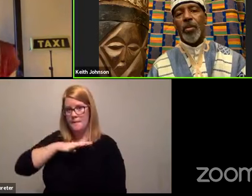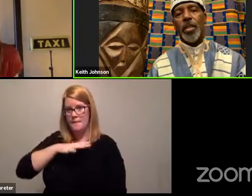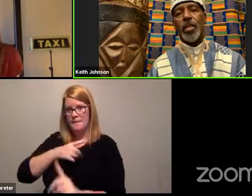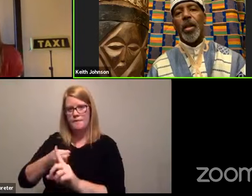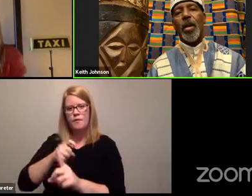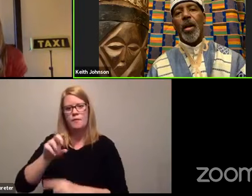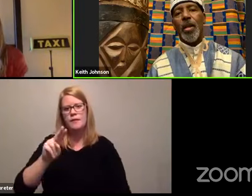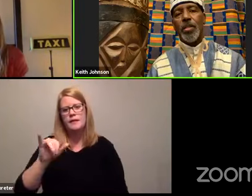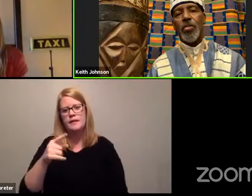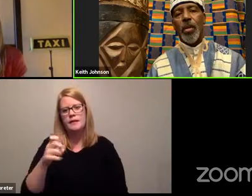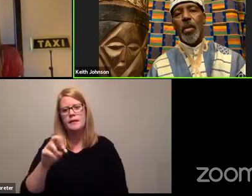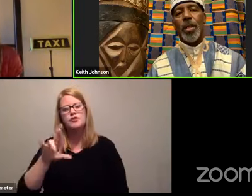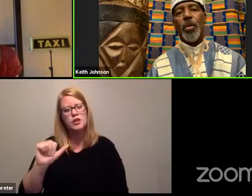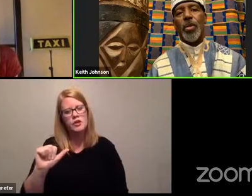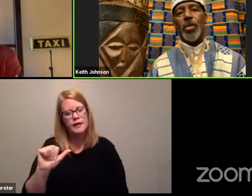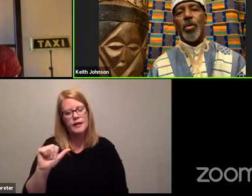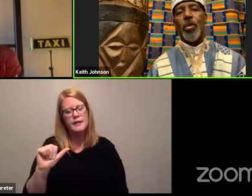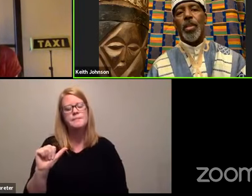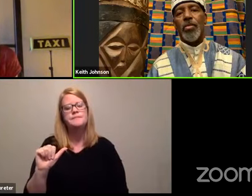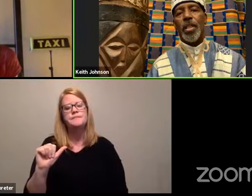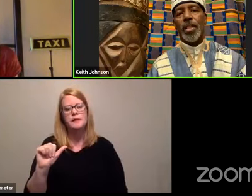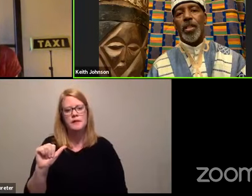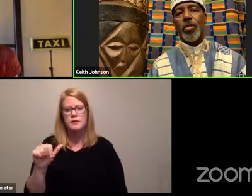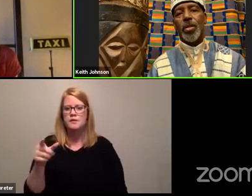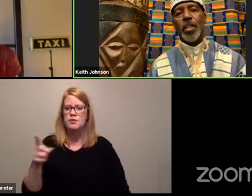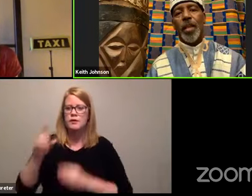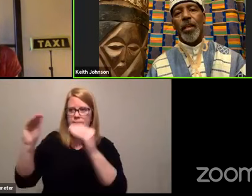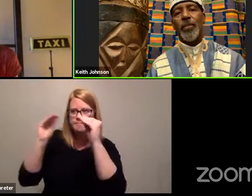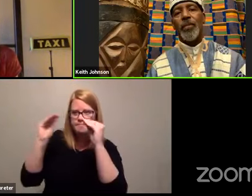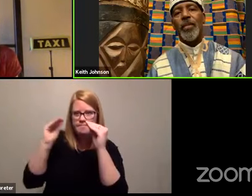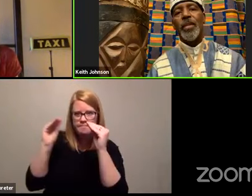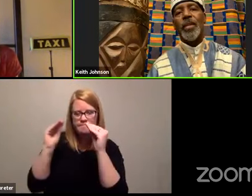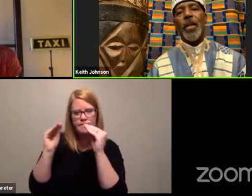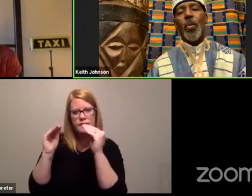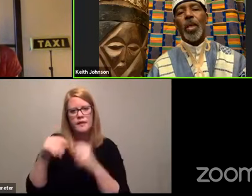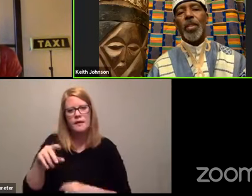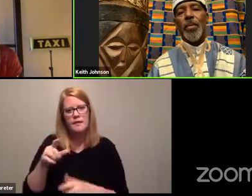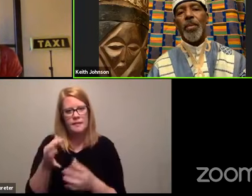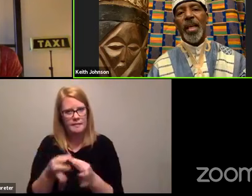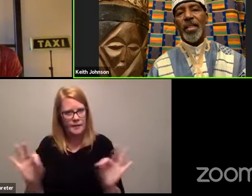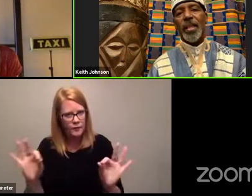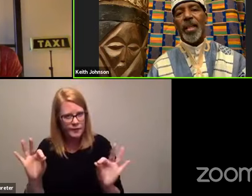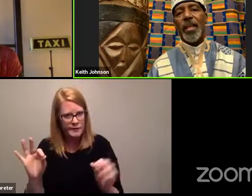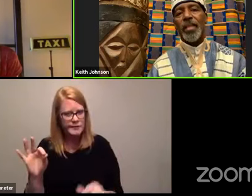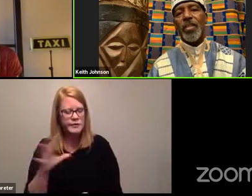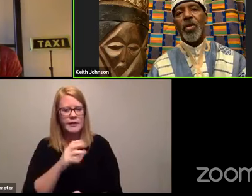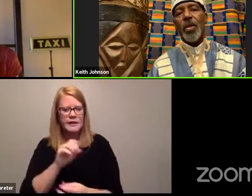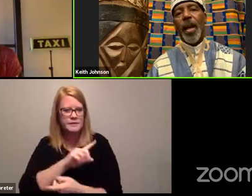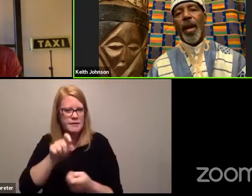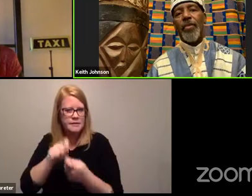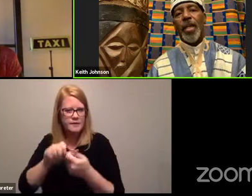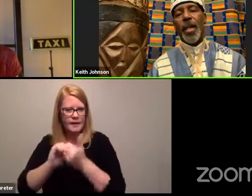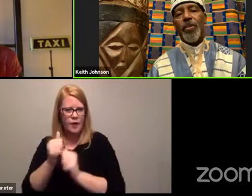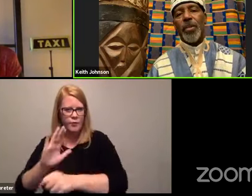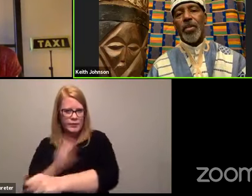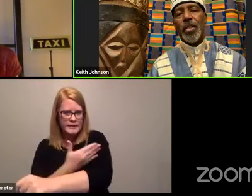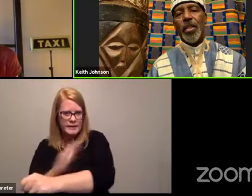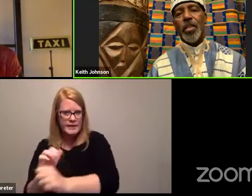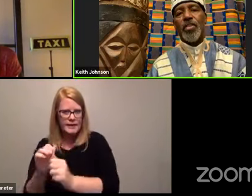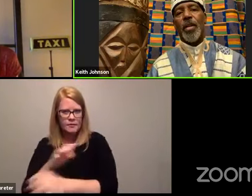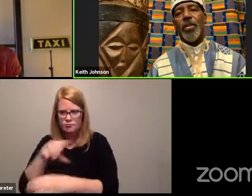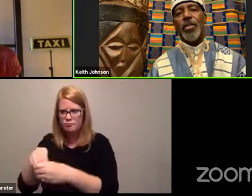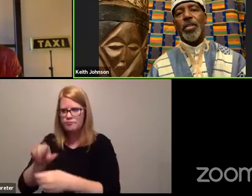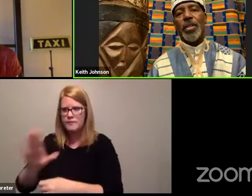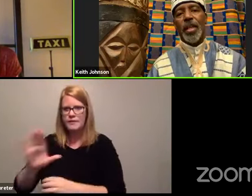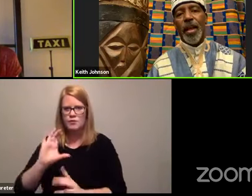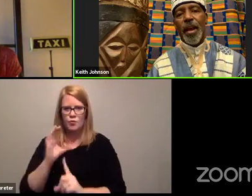Yoruba language on the drum and also in traditional singing. What's amazing is having the opportunity